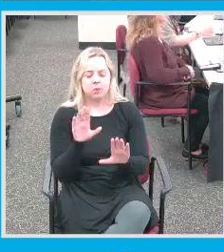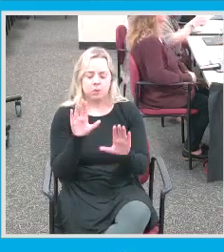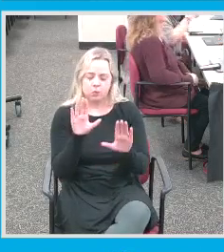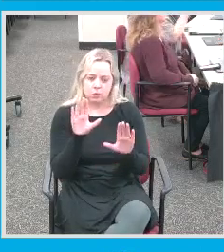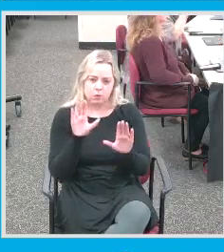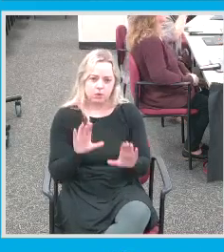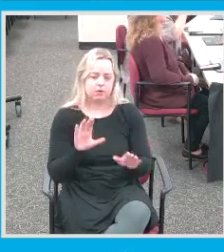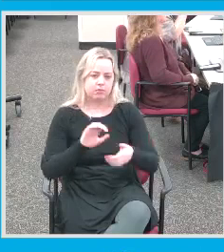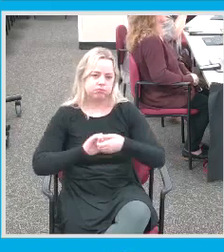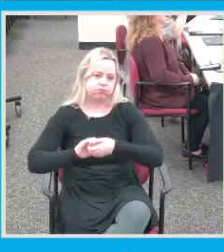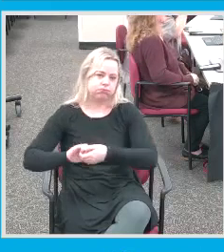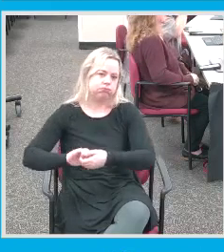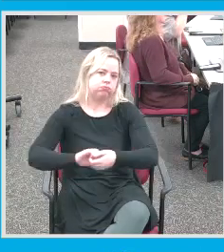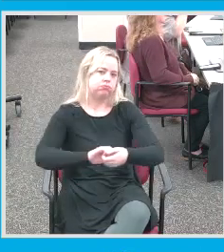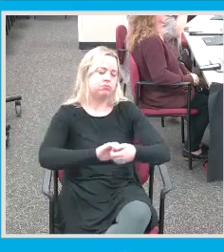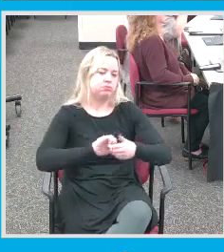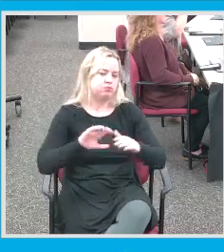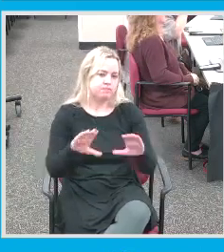collaborative group of